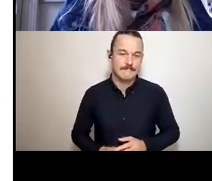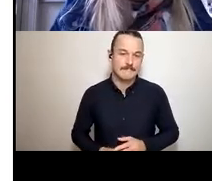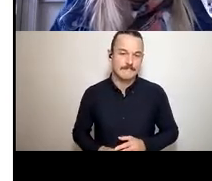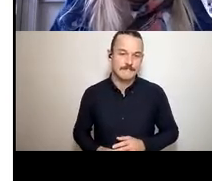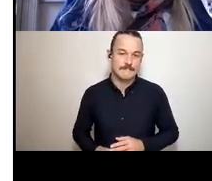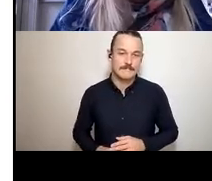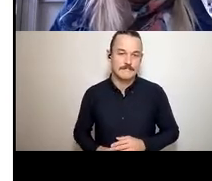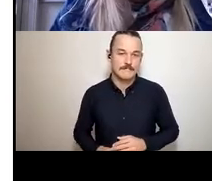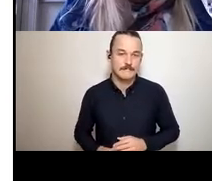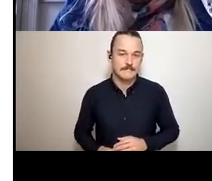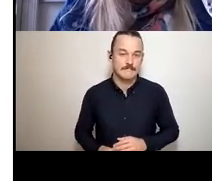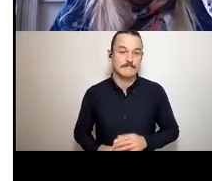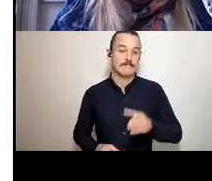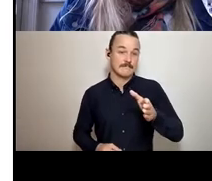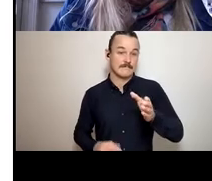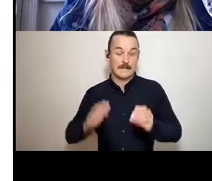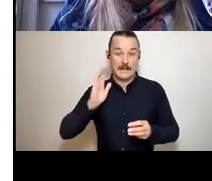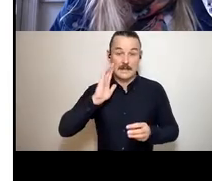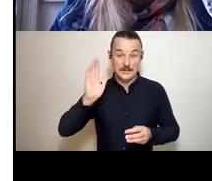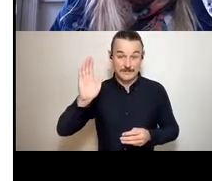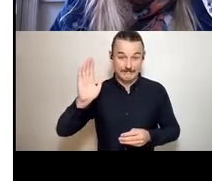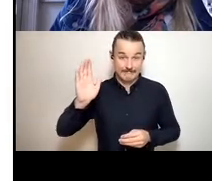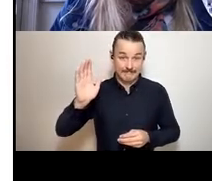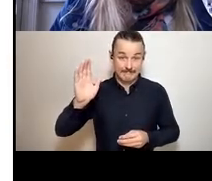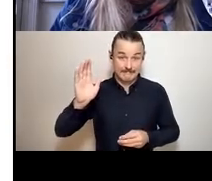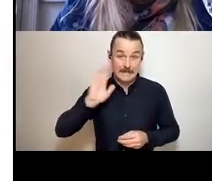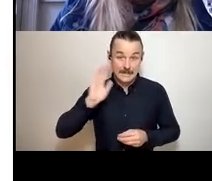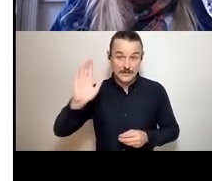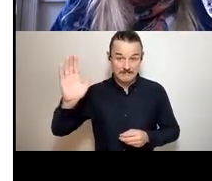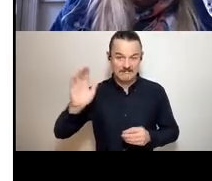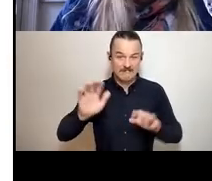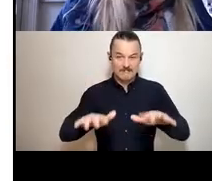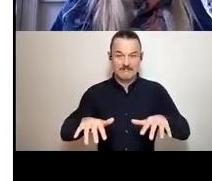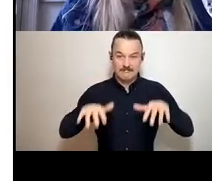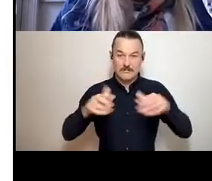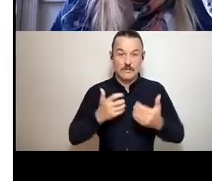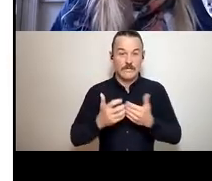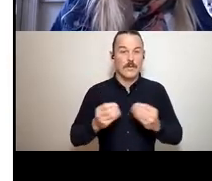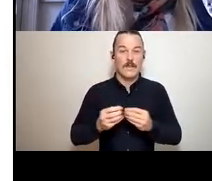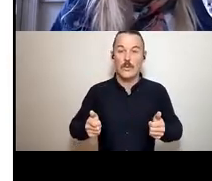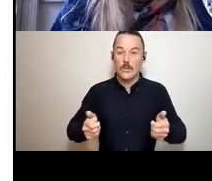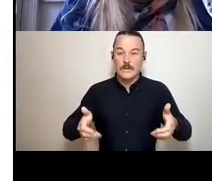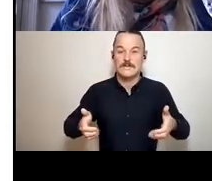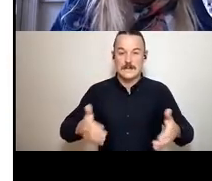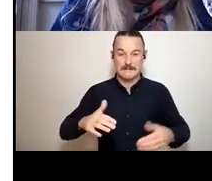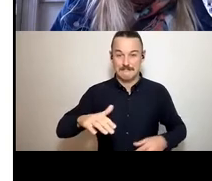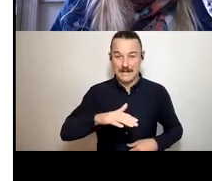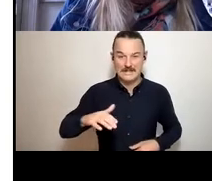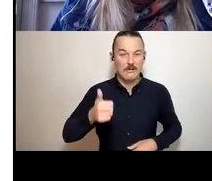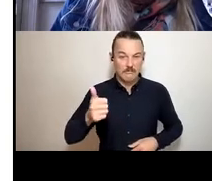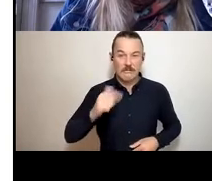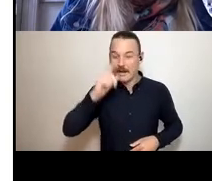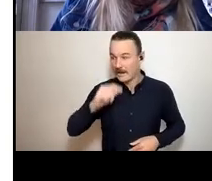Here's a lecture theatre at a university with a wheelchair spot down the bottom, which is good, because at least you're going to get into the lecture theatre and